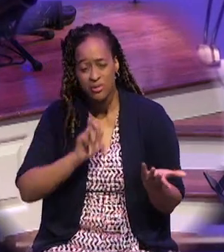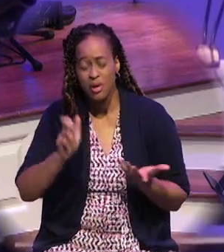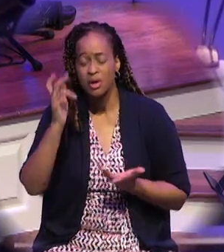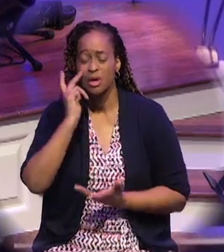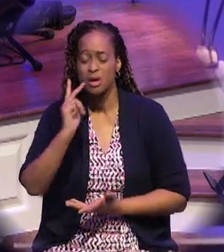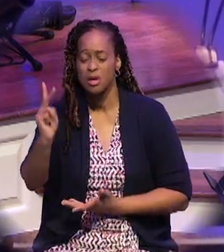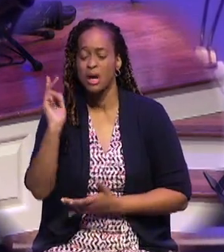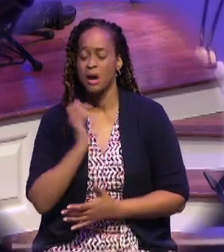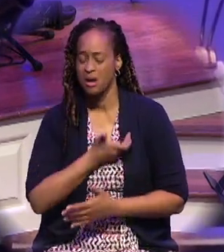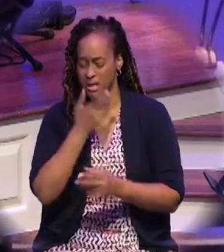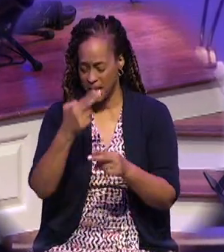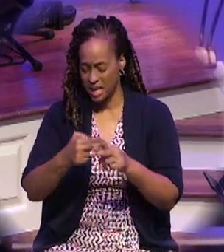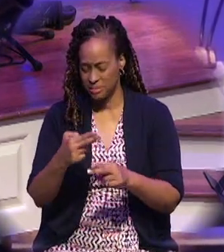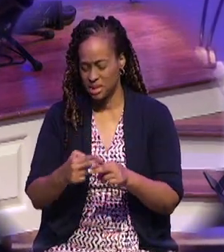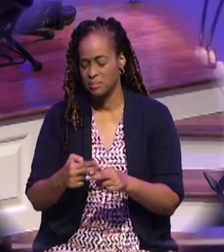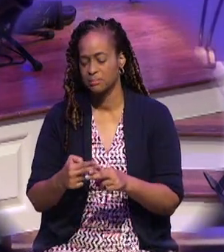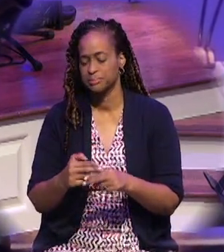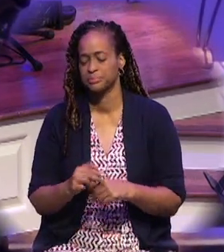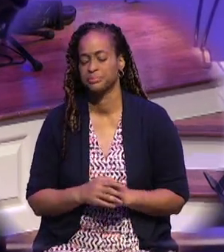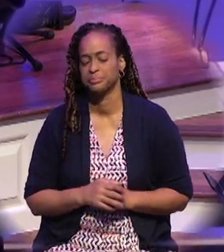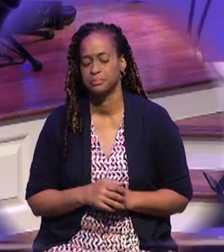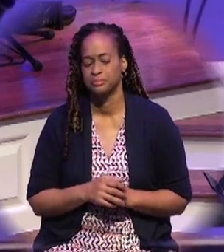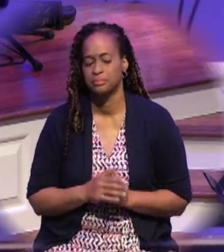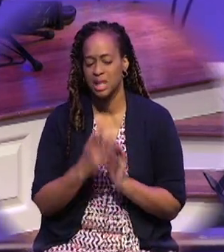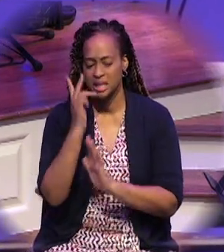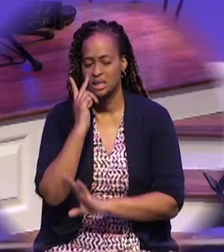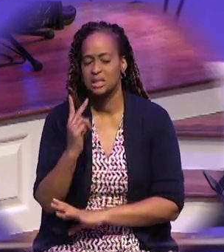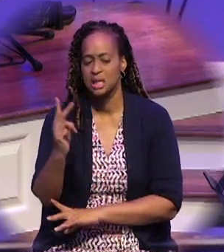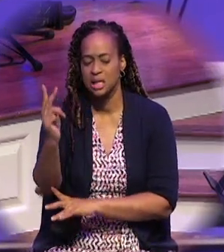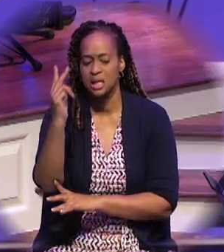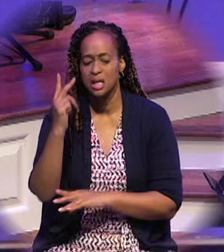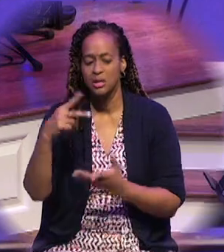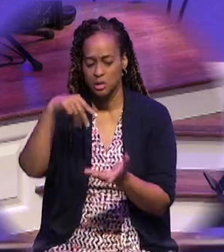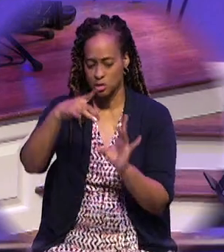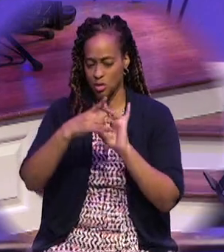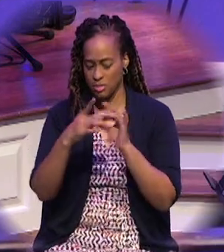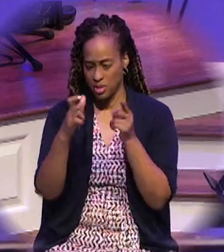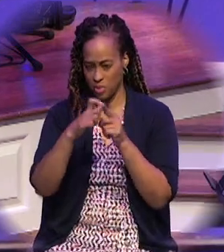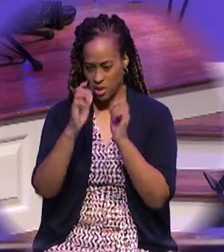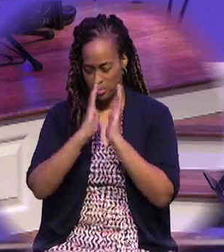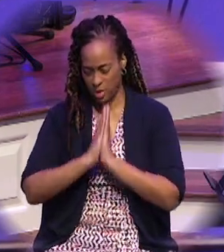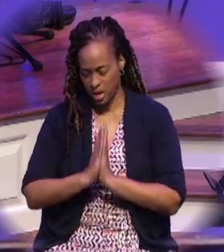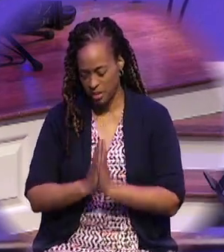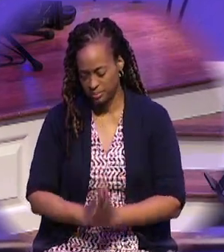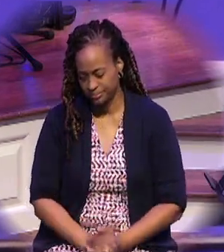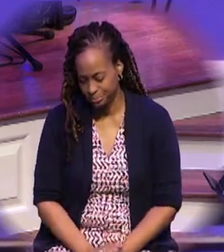voice, or heard our names, and seen the Lord. Would you join me in a word of prayer?